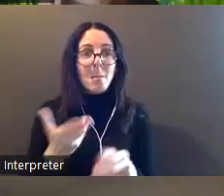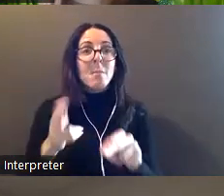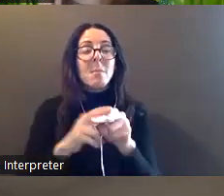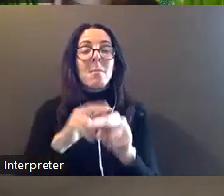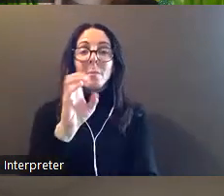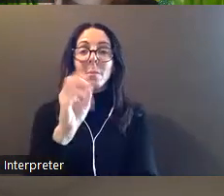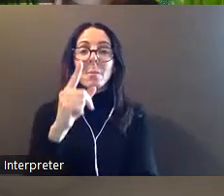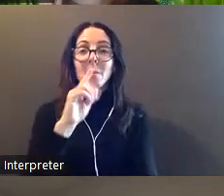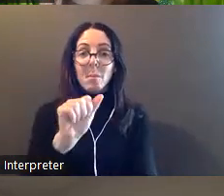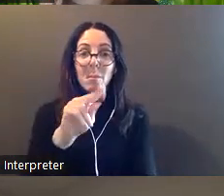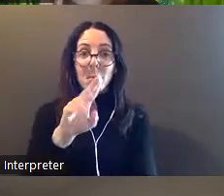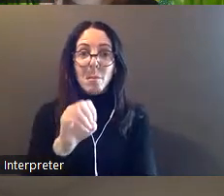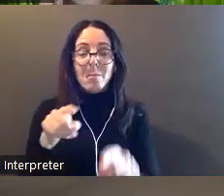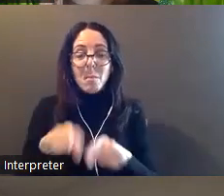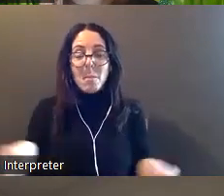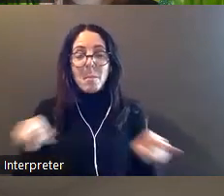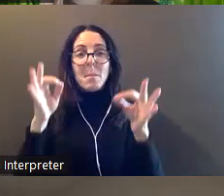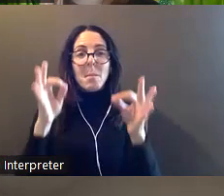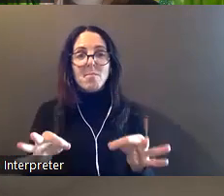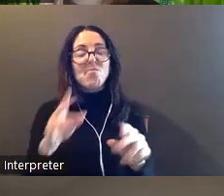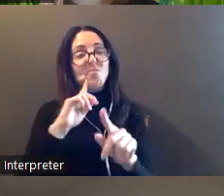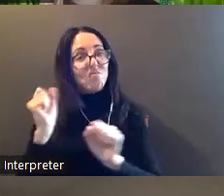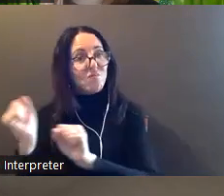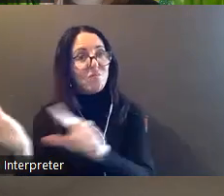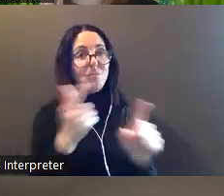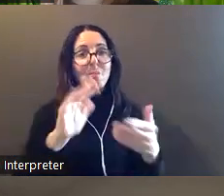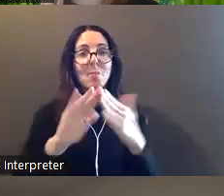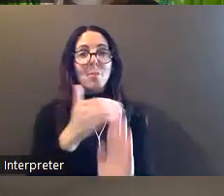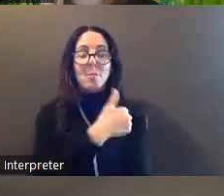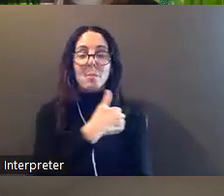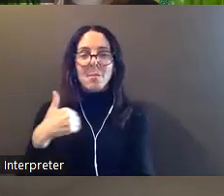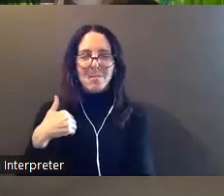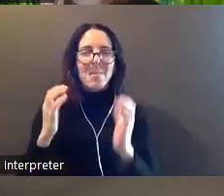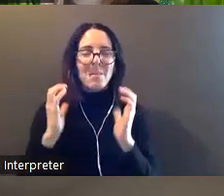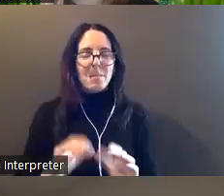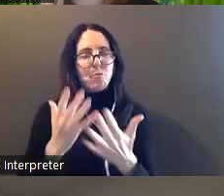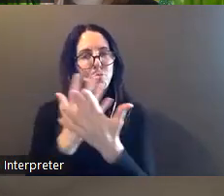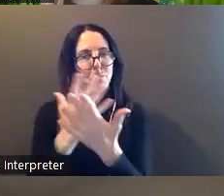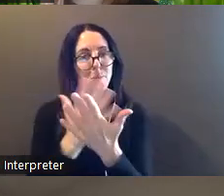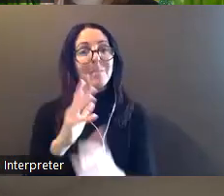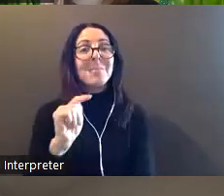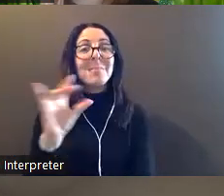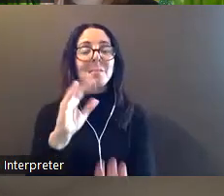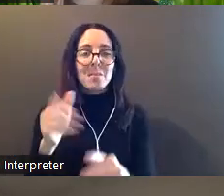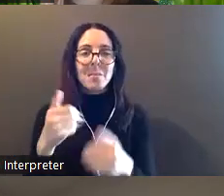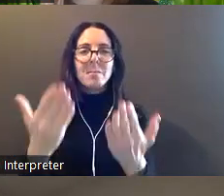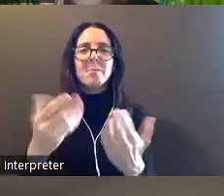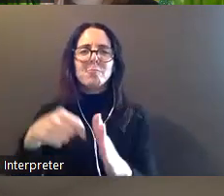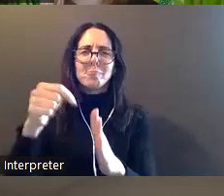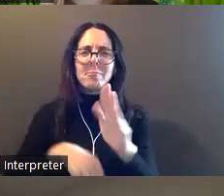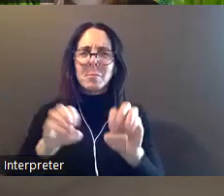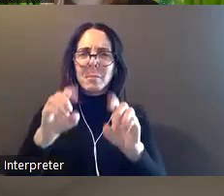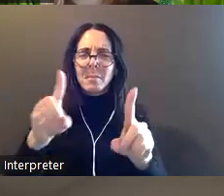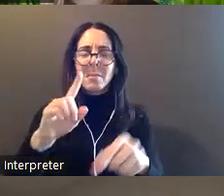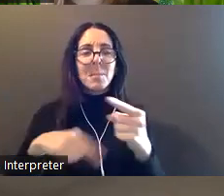abuse, we have decided to screen all of our community clients, but also to provide extensive education on the